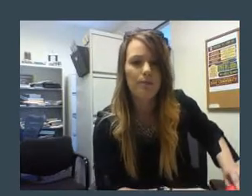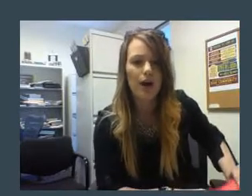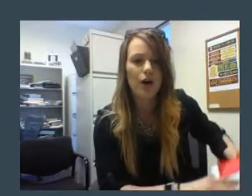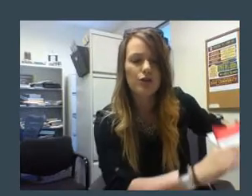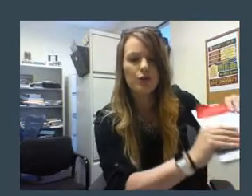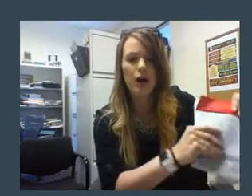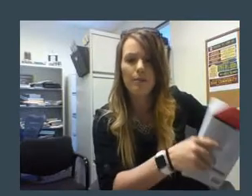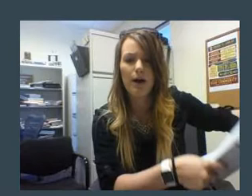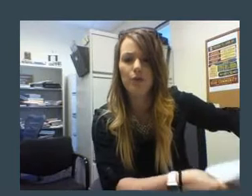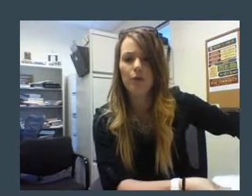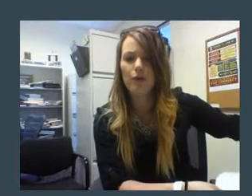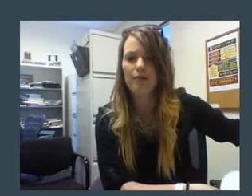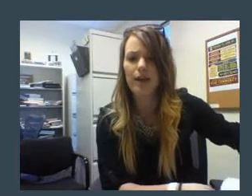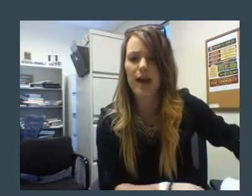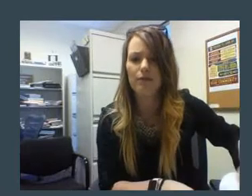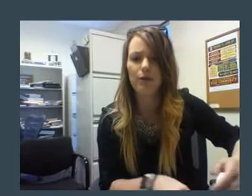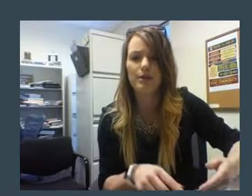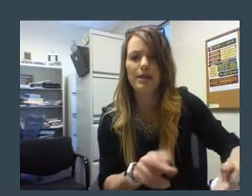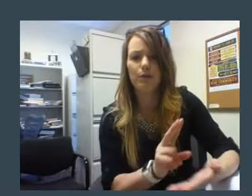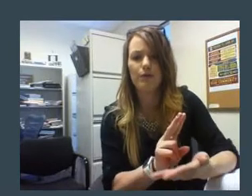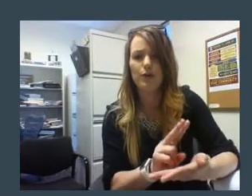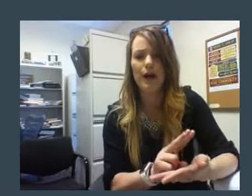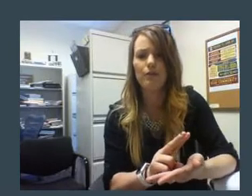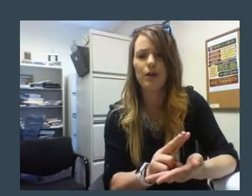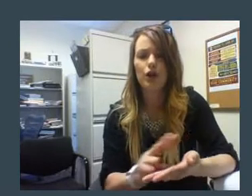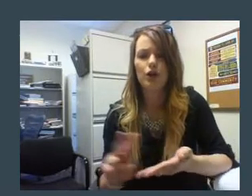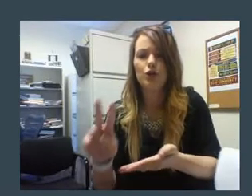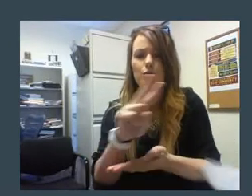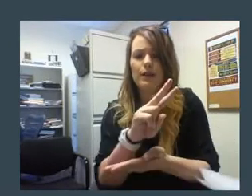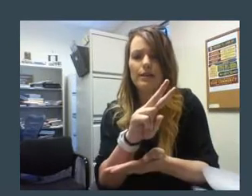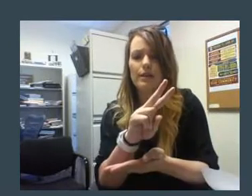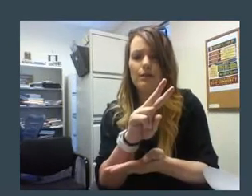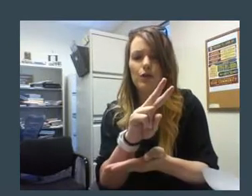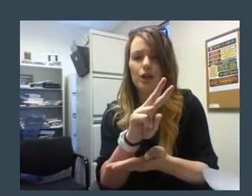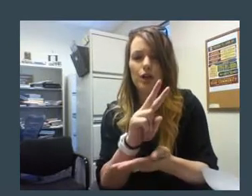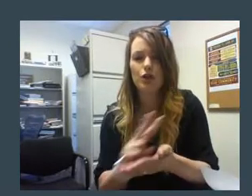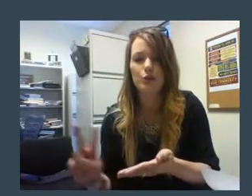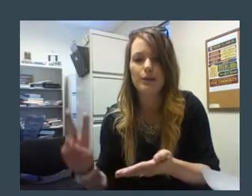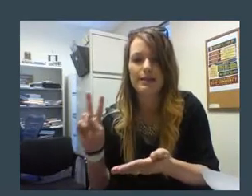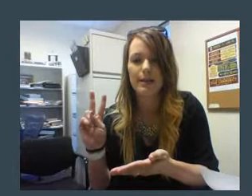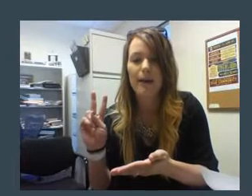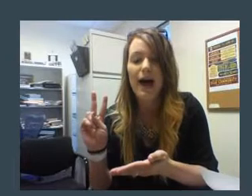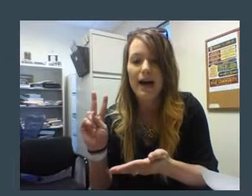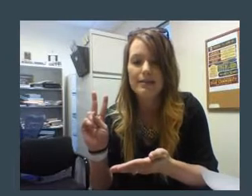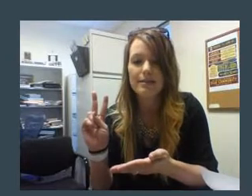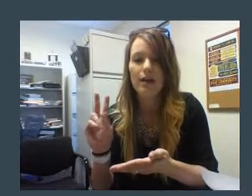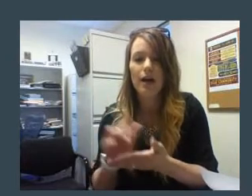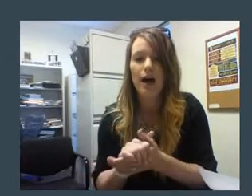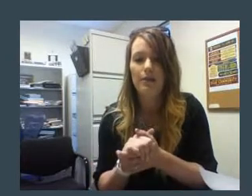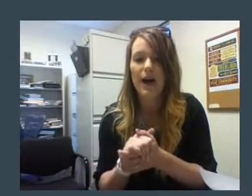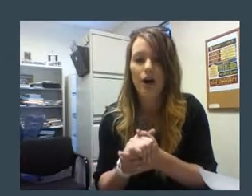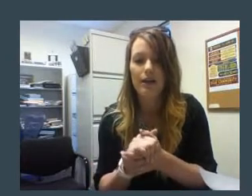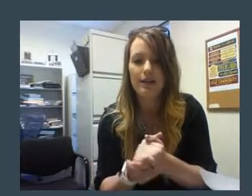they also talk about the rule of nine. For example, if you have two weeks in the future, two weeks in the past,